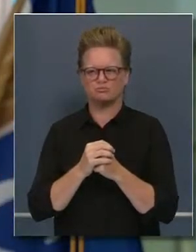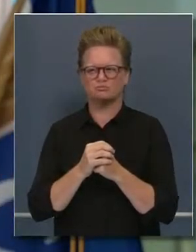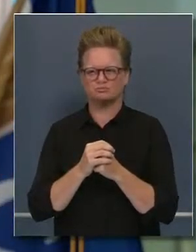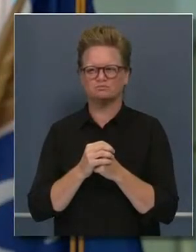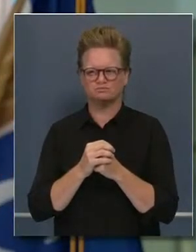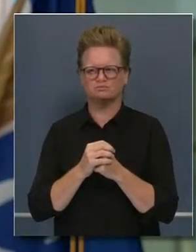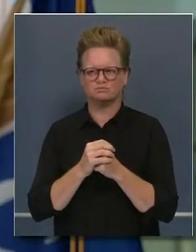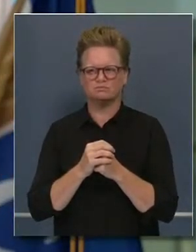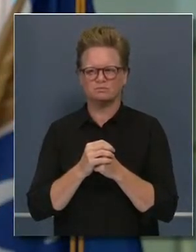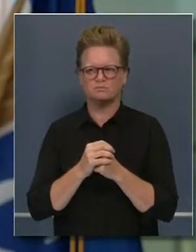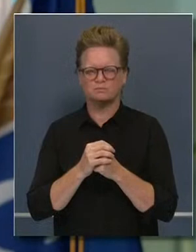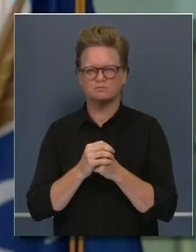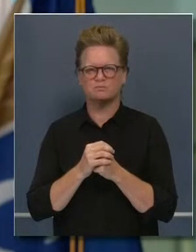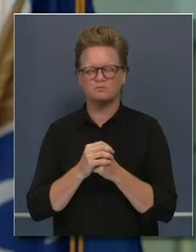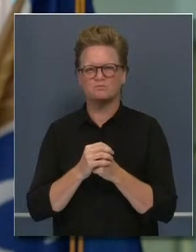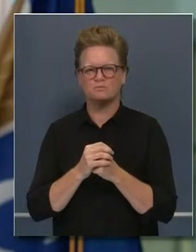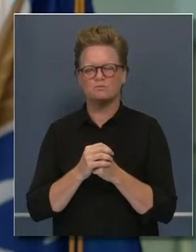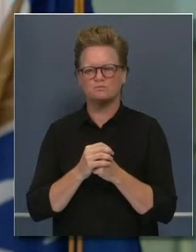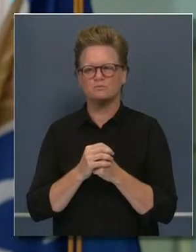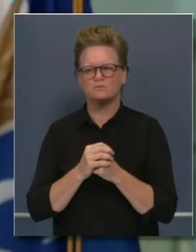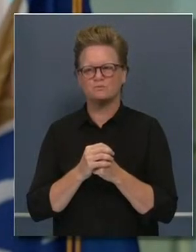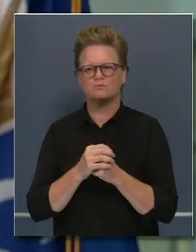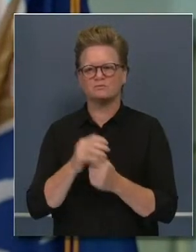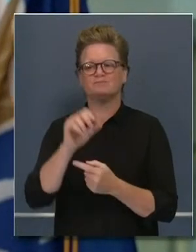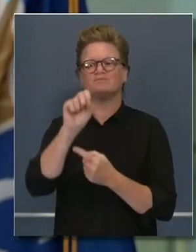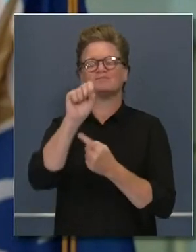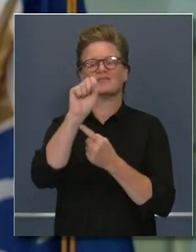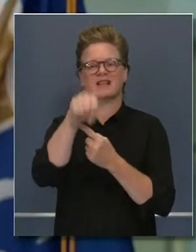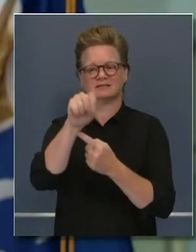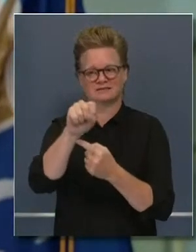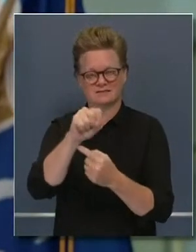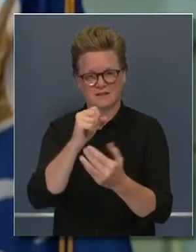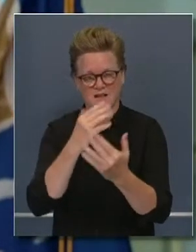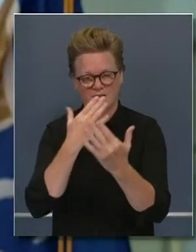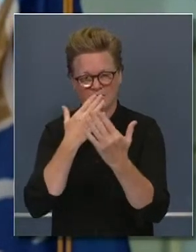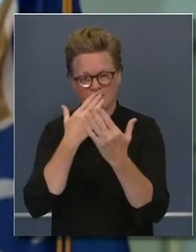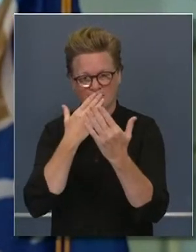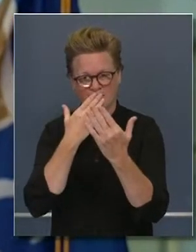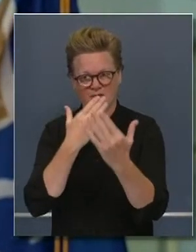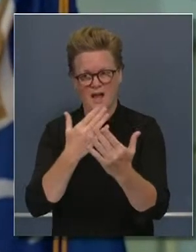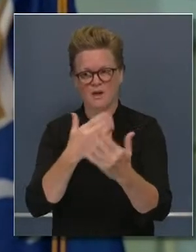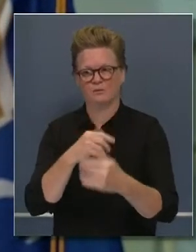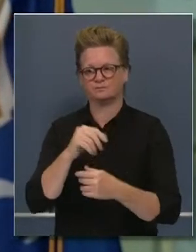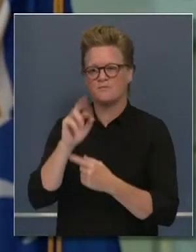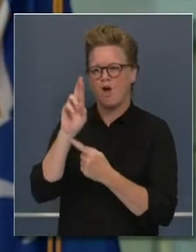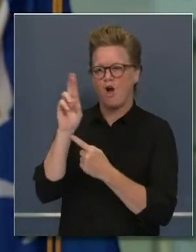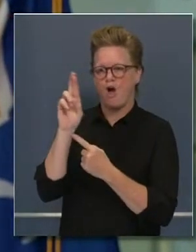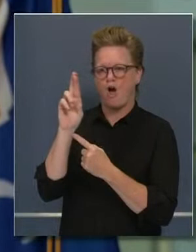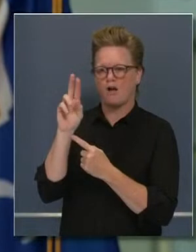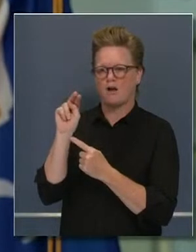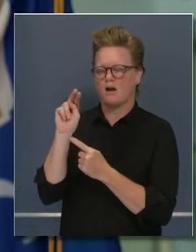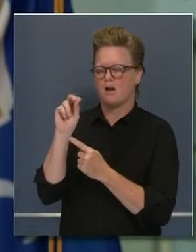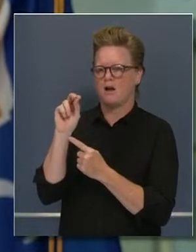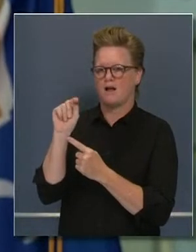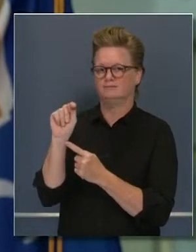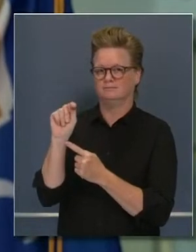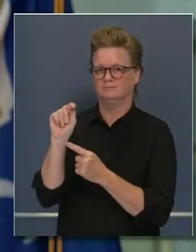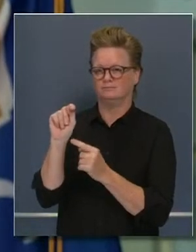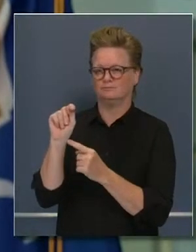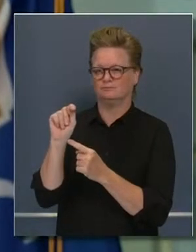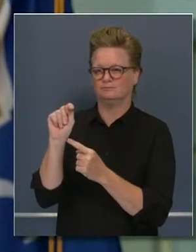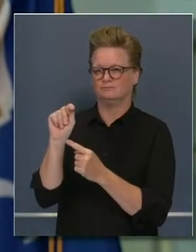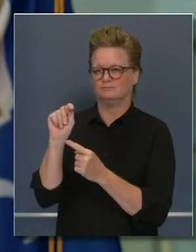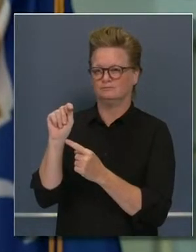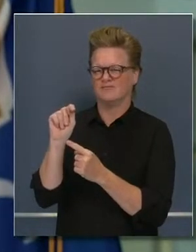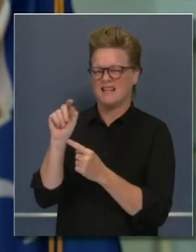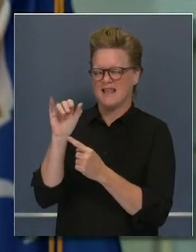Thanks, Governor, and thanks for the question. Indeed, the R0 across the state has dipped below 1. It still bounces around a bit,